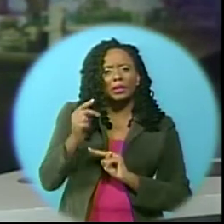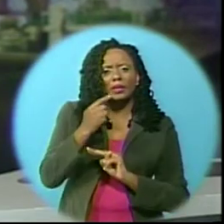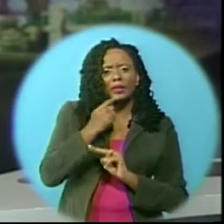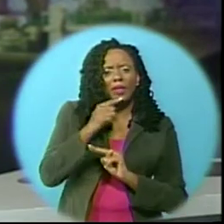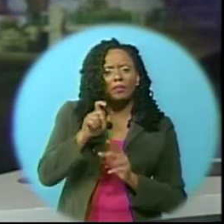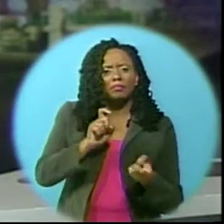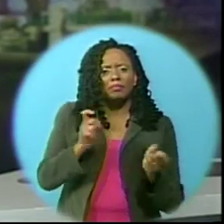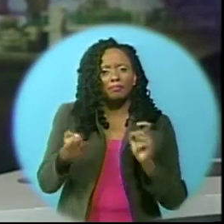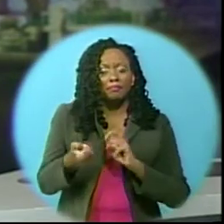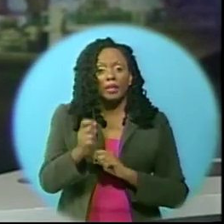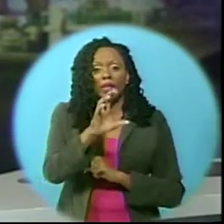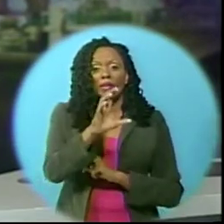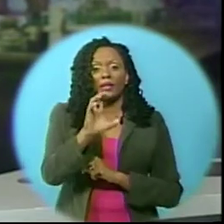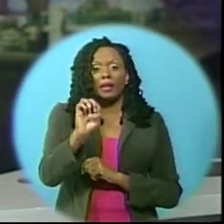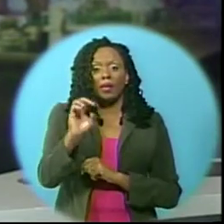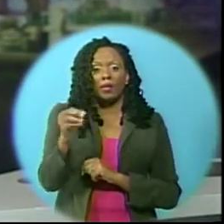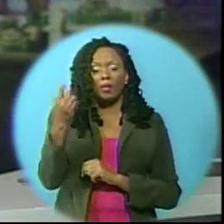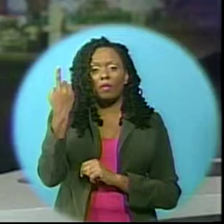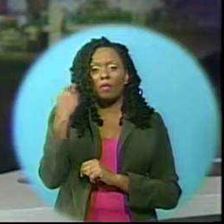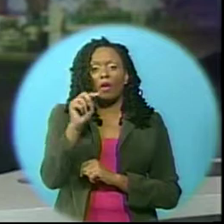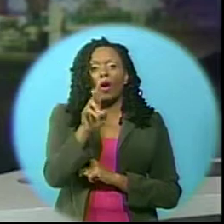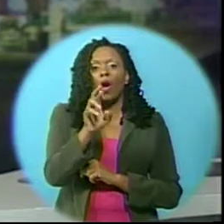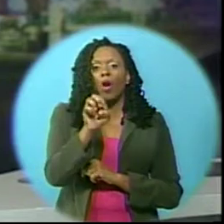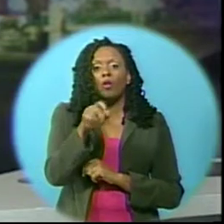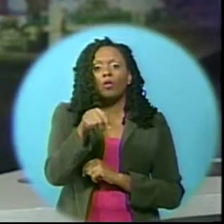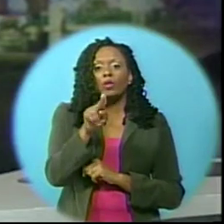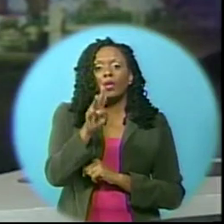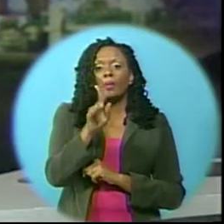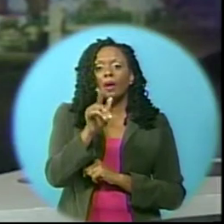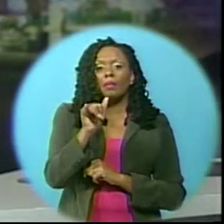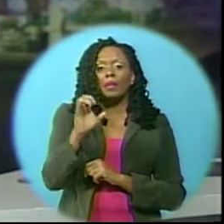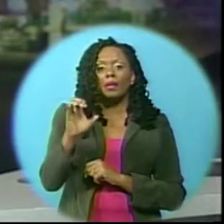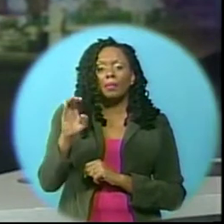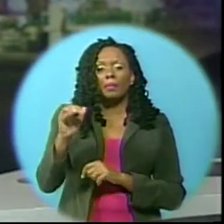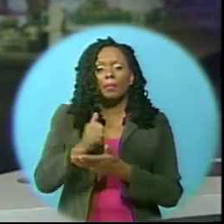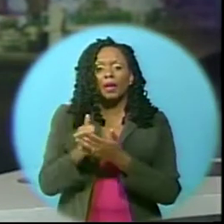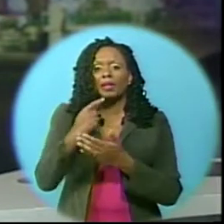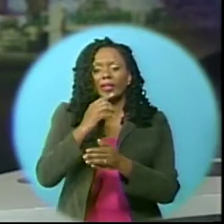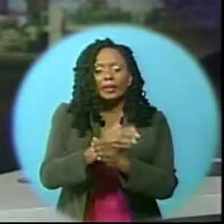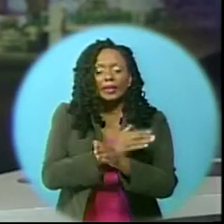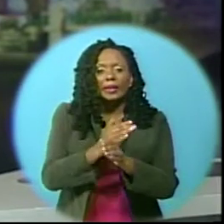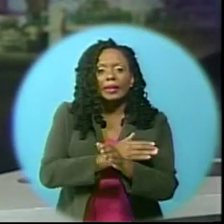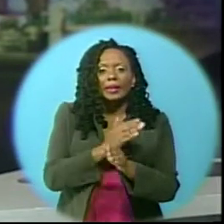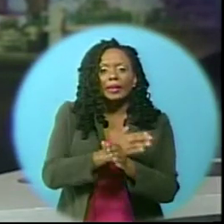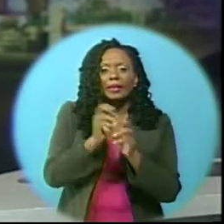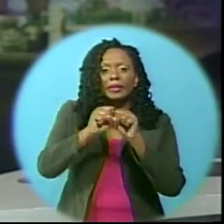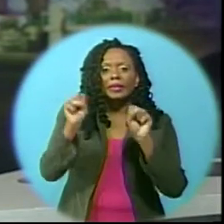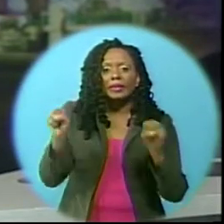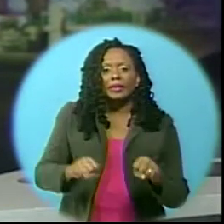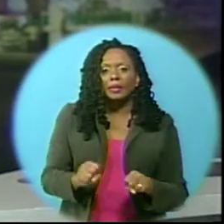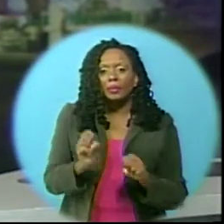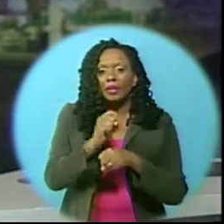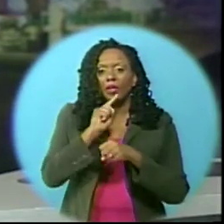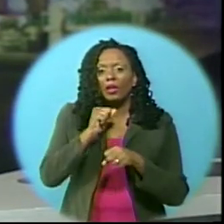bank barbados limited ian de souza they regularly have to upgrade their systems to thwart the scammers